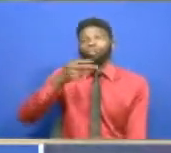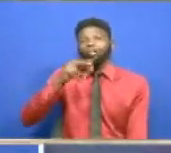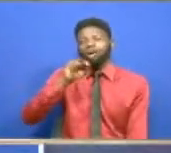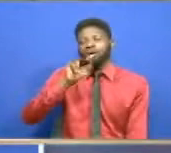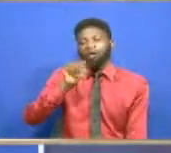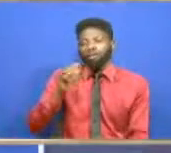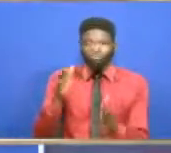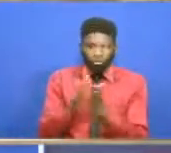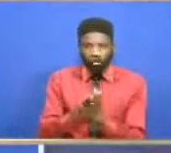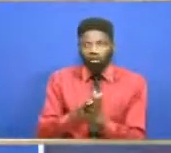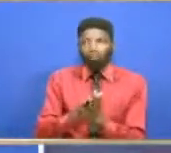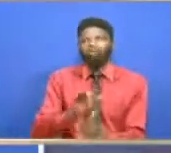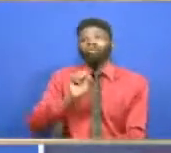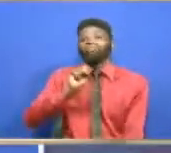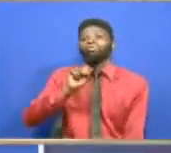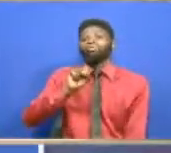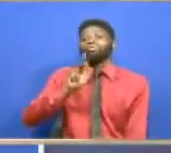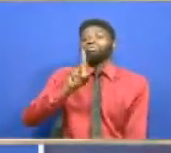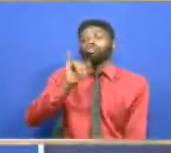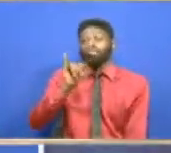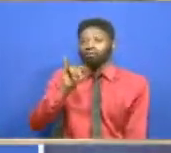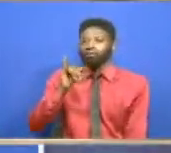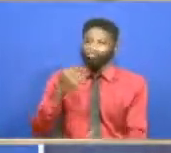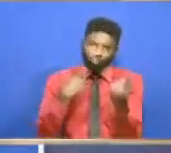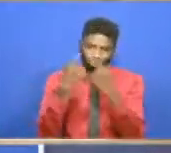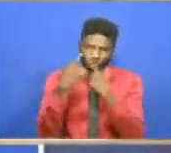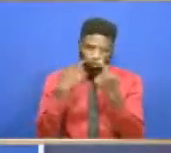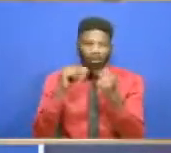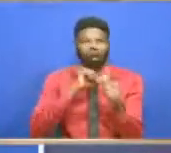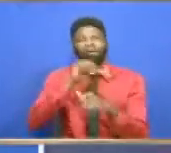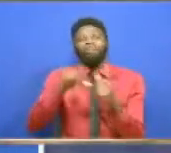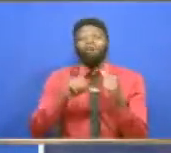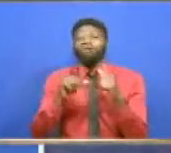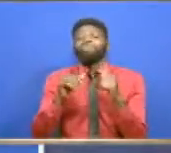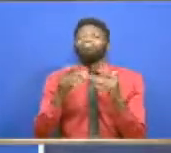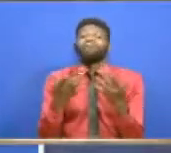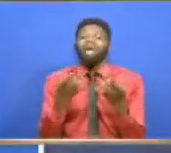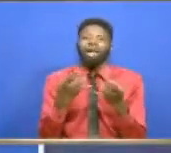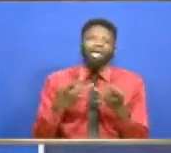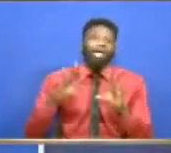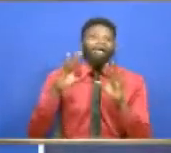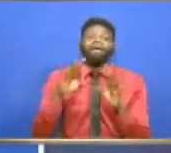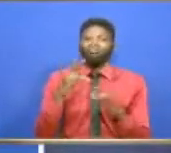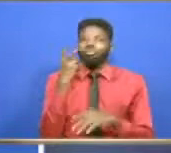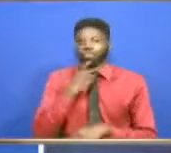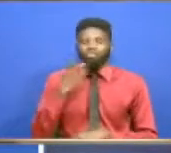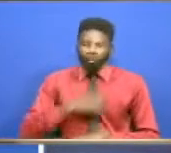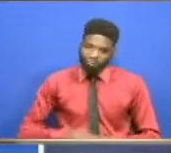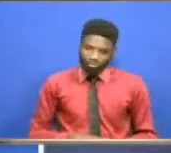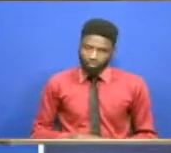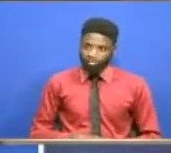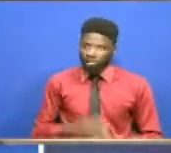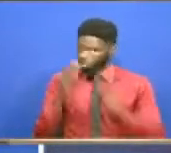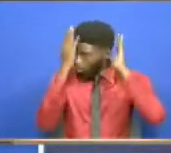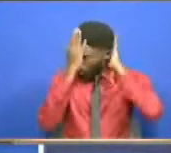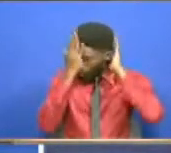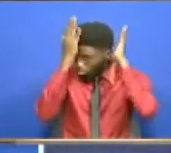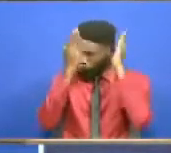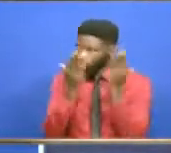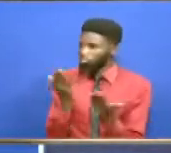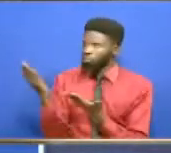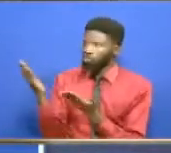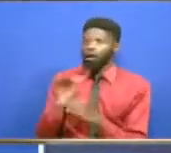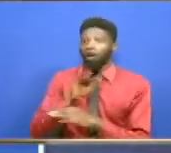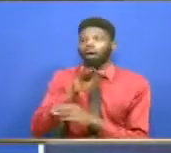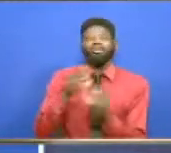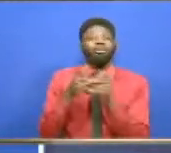Sudi for making utterances that border on hate speech. Speaking in Narok, Bishop Purkoi called on leaders to be